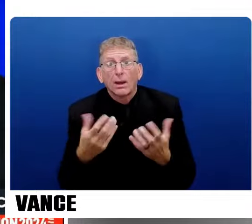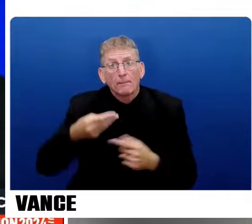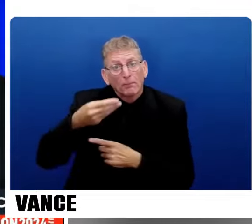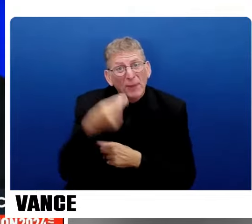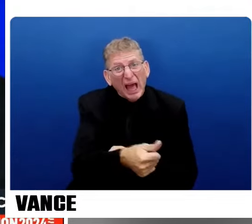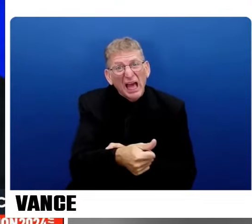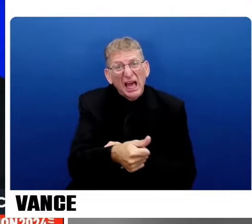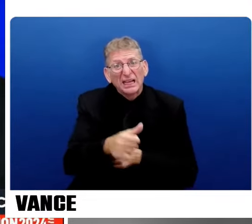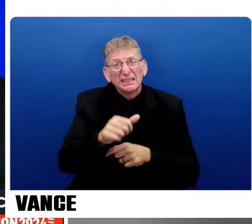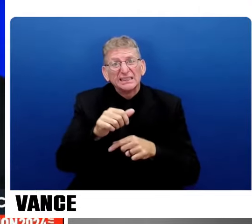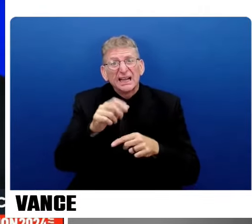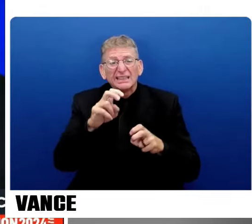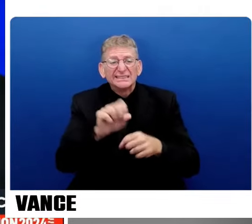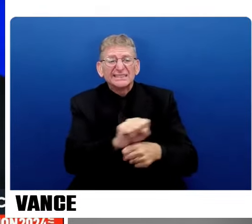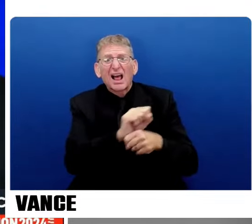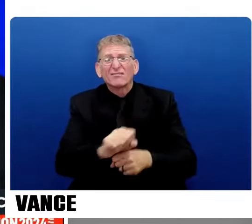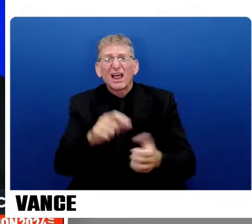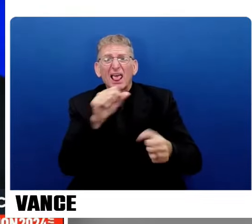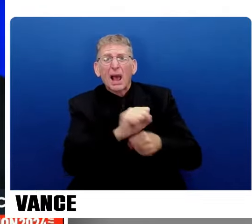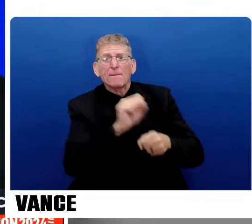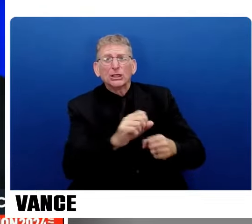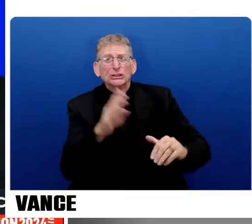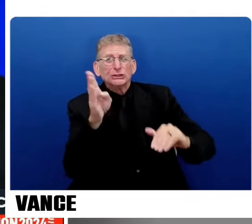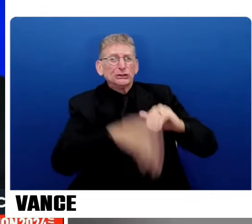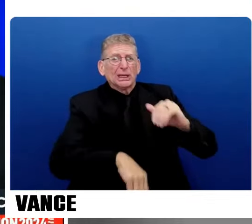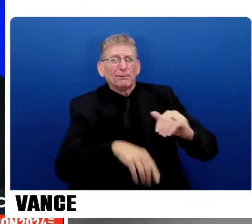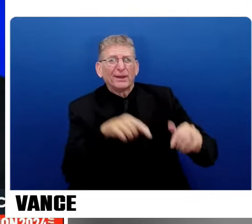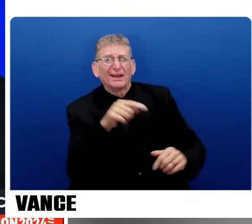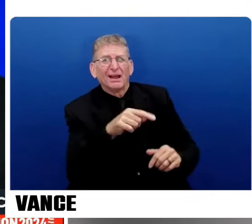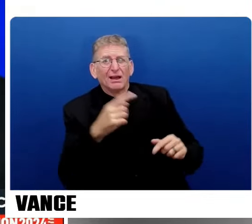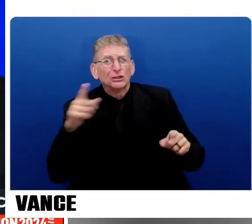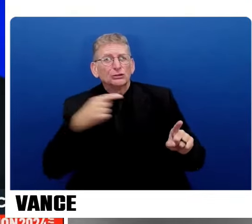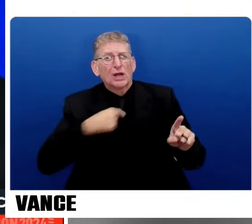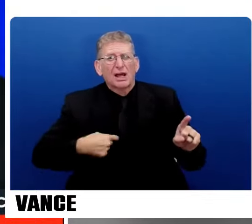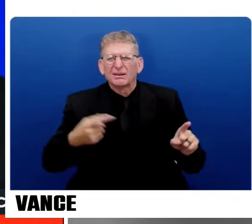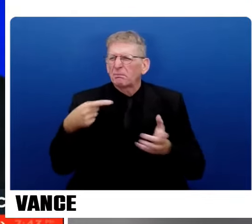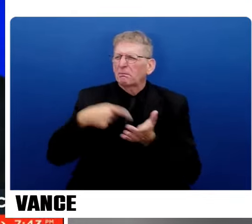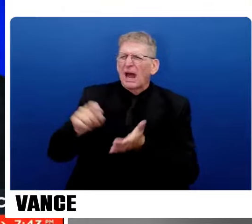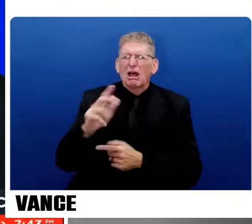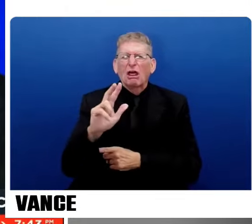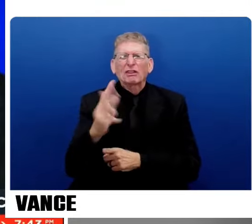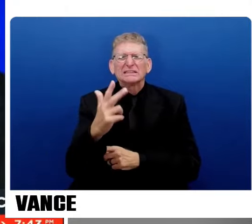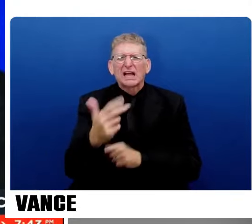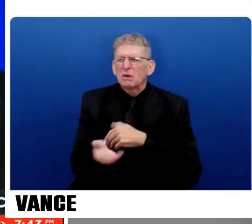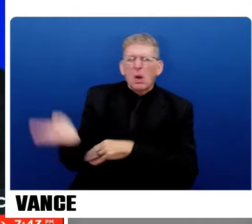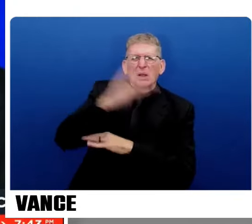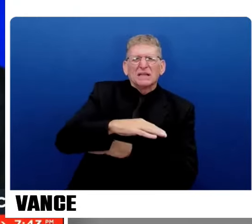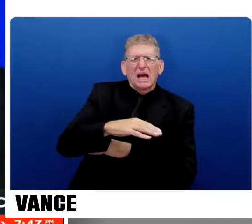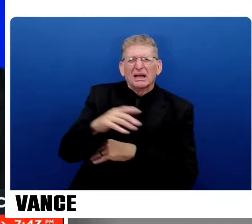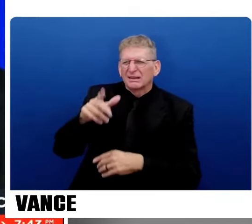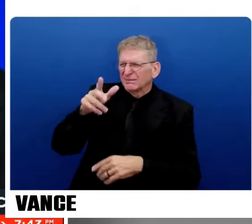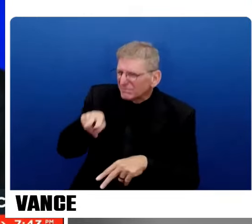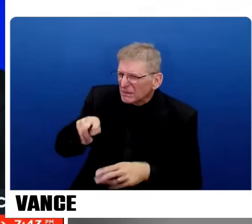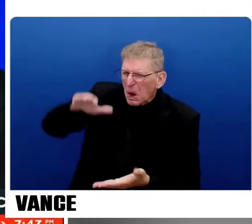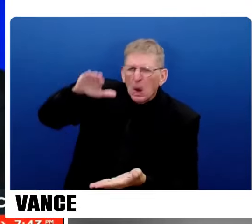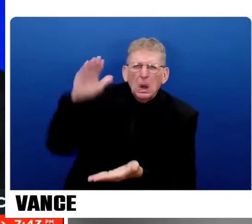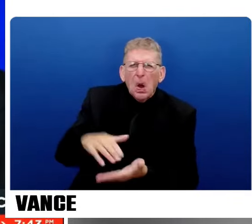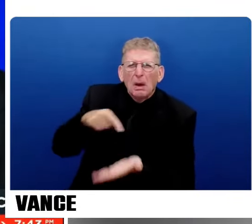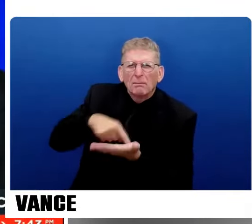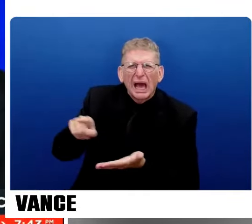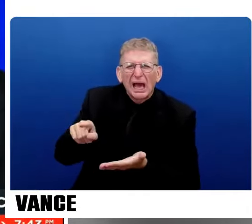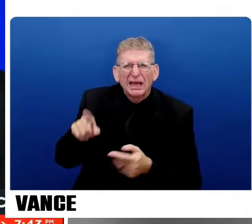going to do that and undercut the wages of American workers unless our country stands up for itself and says, you're not accessing